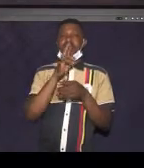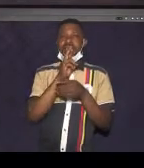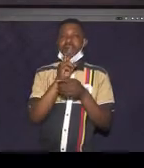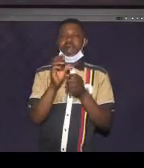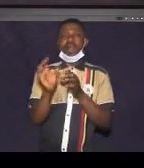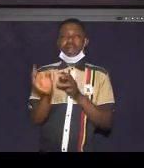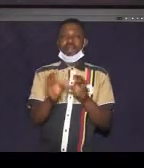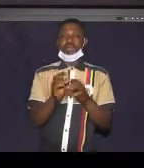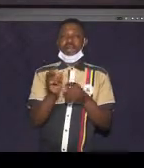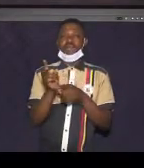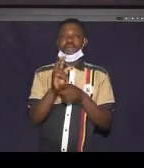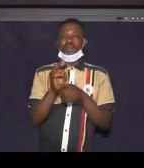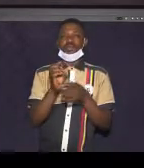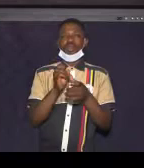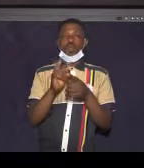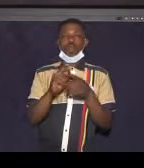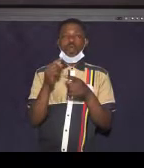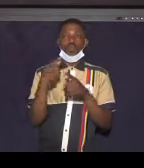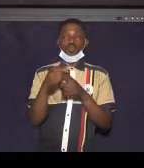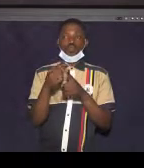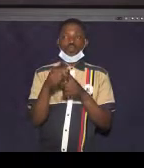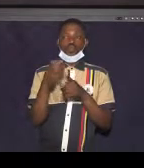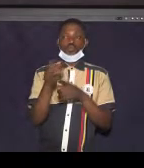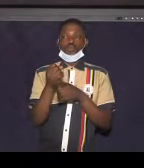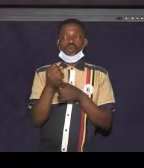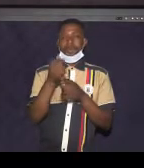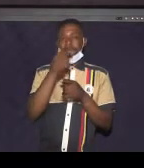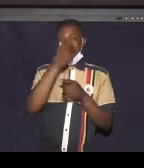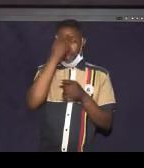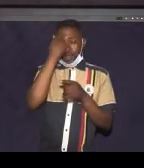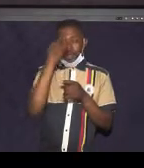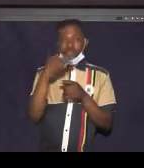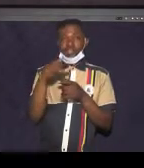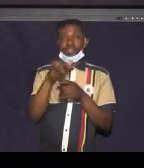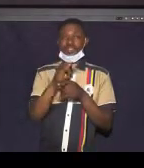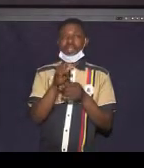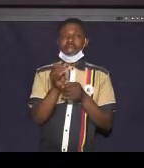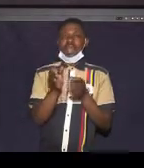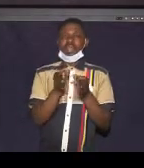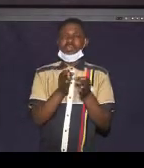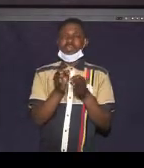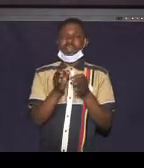action verbs or action words because they express